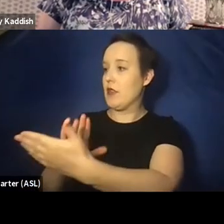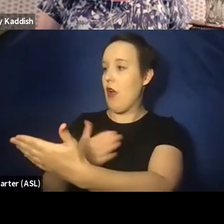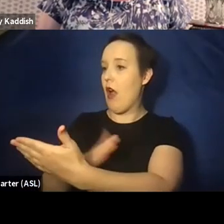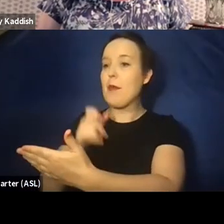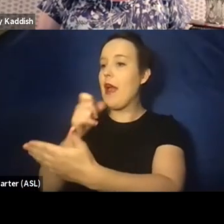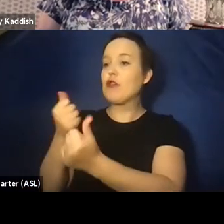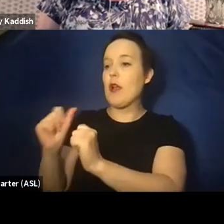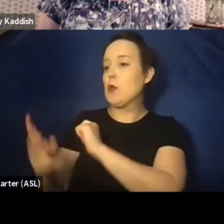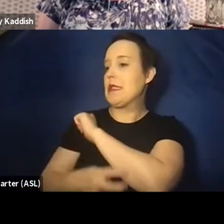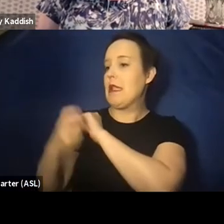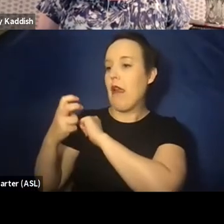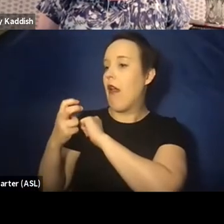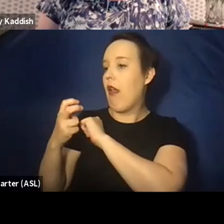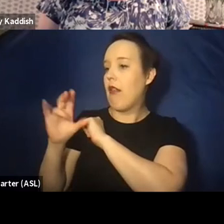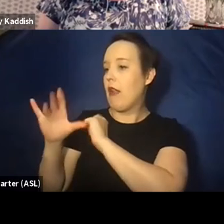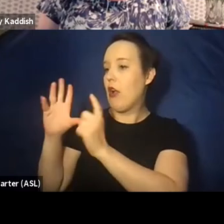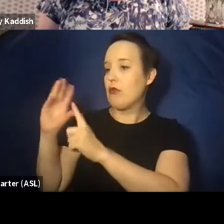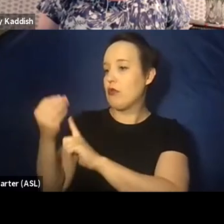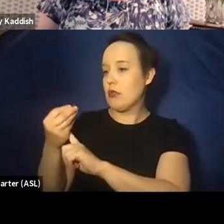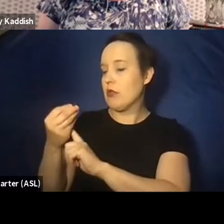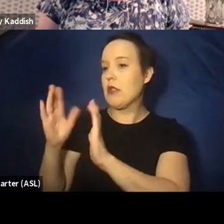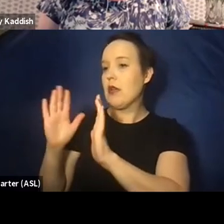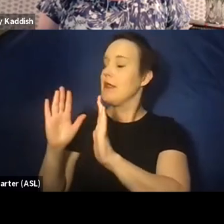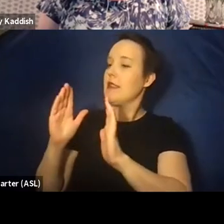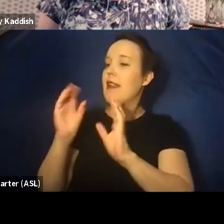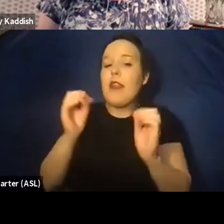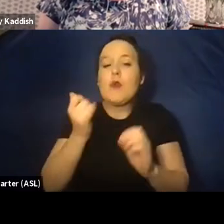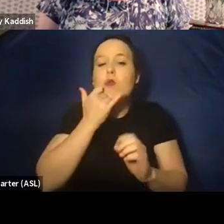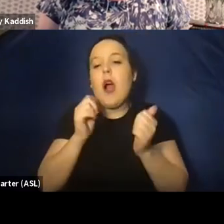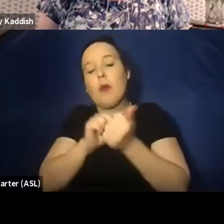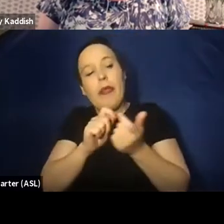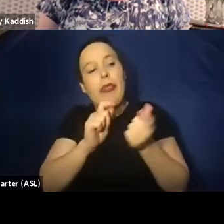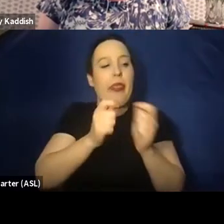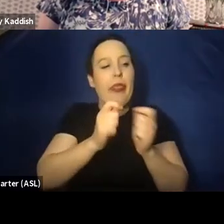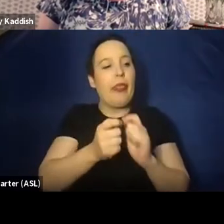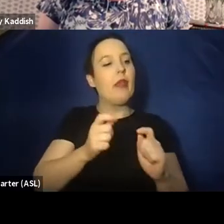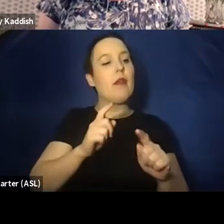there's nothing wrong with it at all. But yeah, I do think the simultaneity